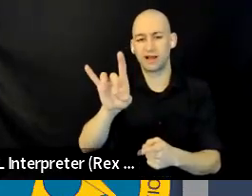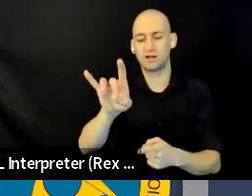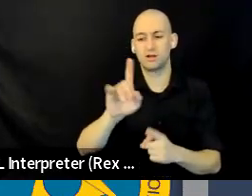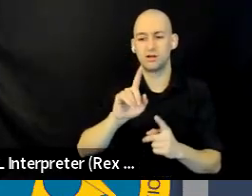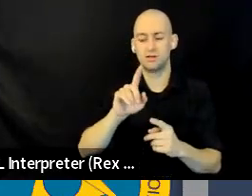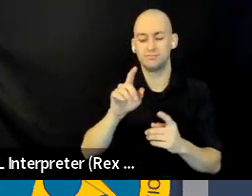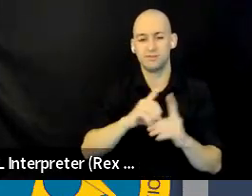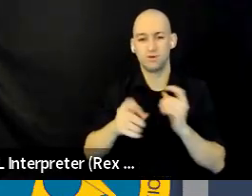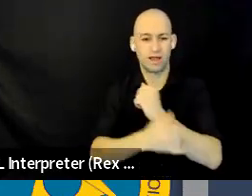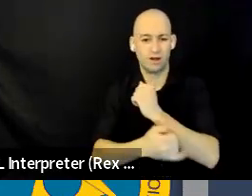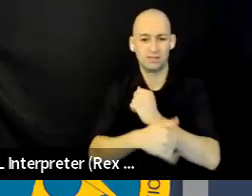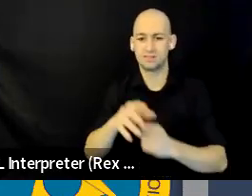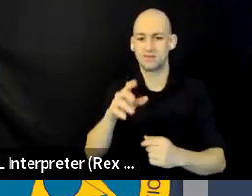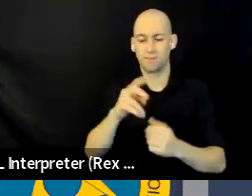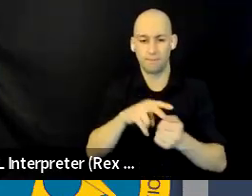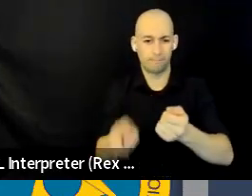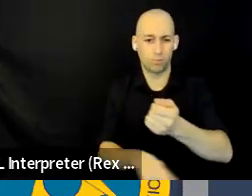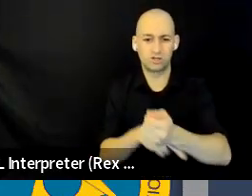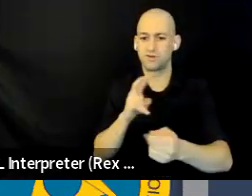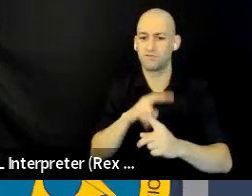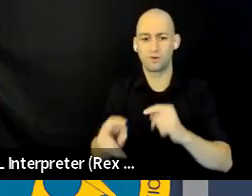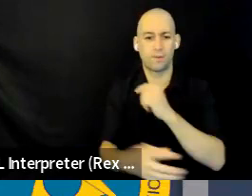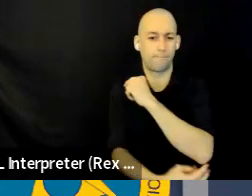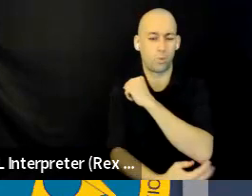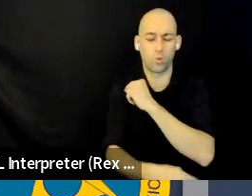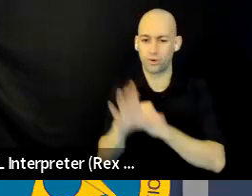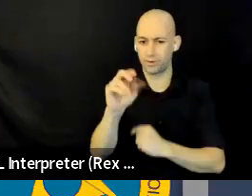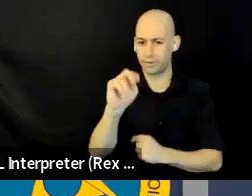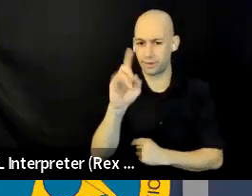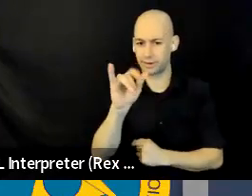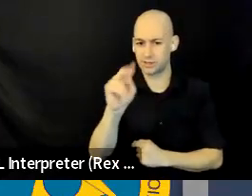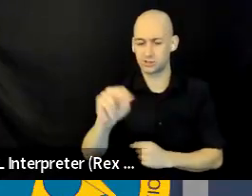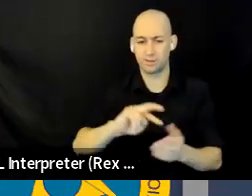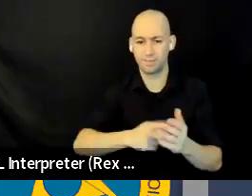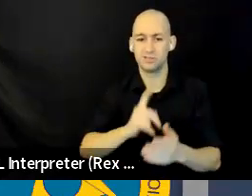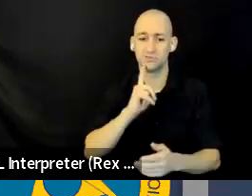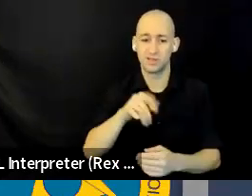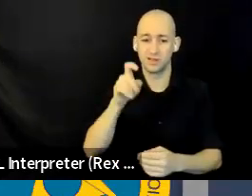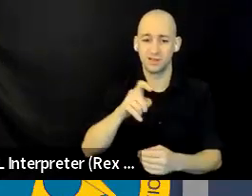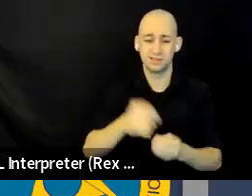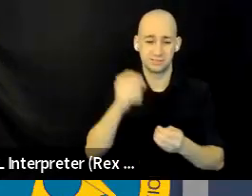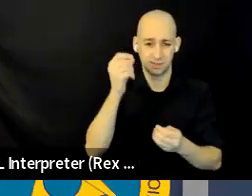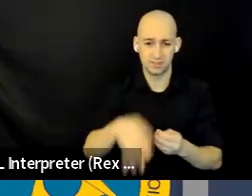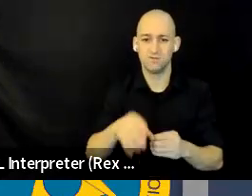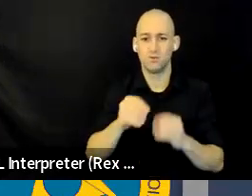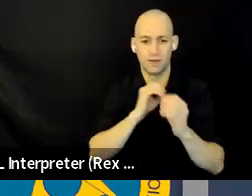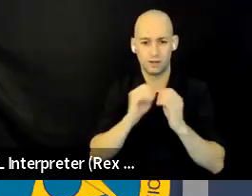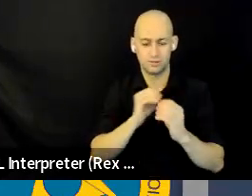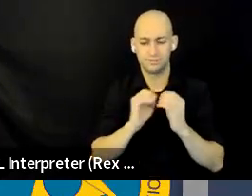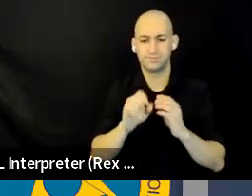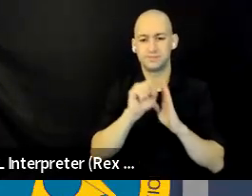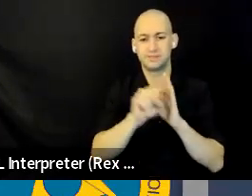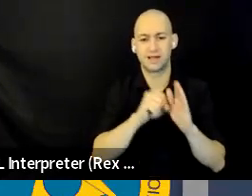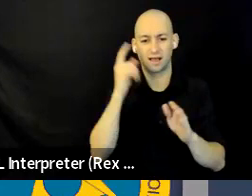poor condition, which indicates a serious risk of needing significant and expensive repairs. The state of California faces